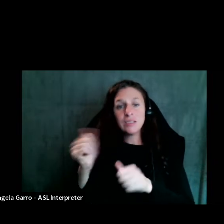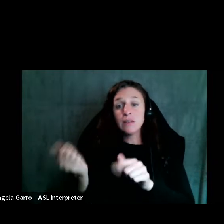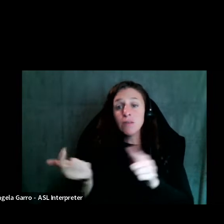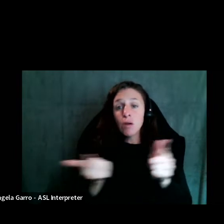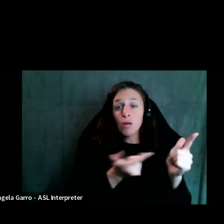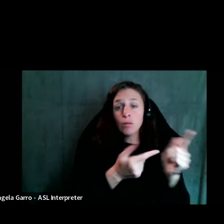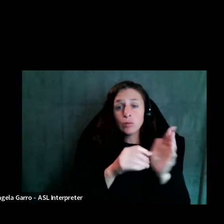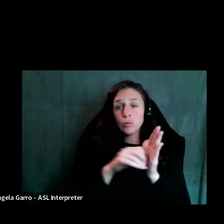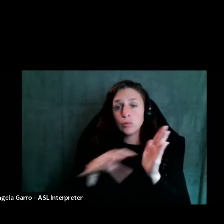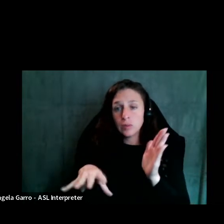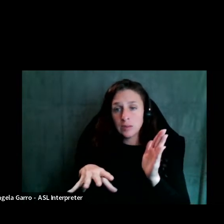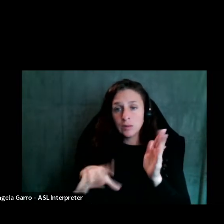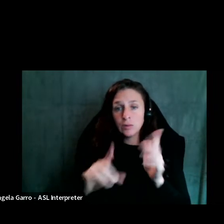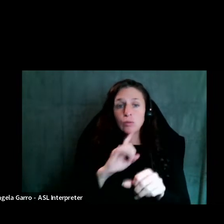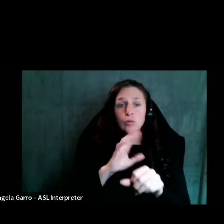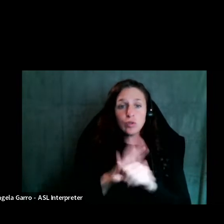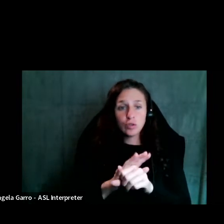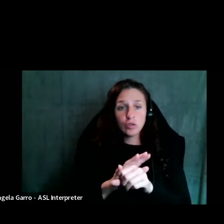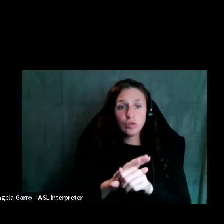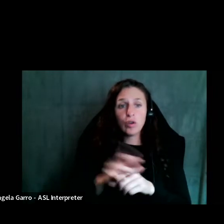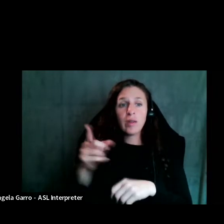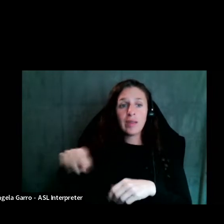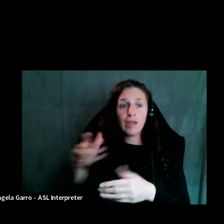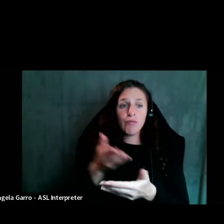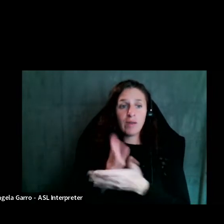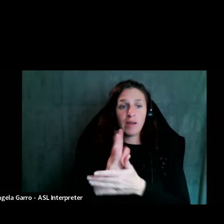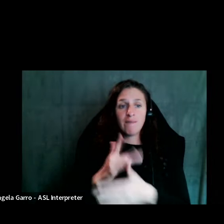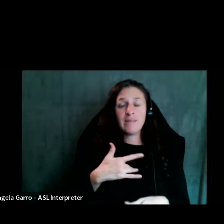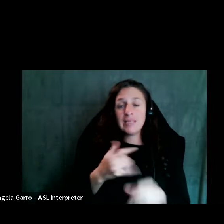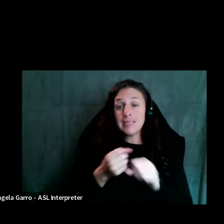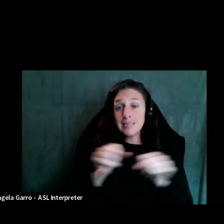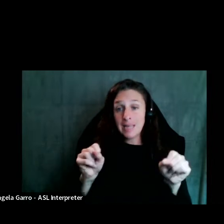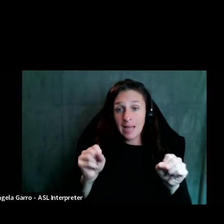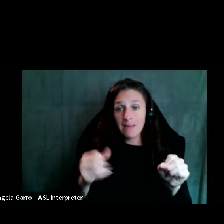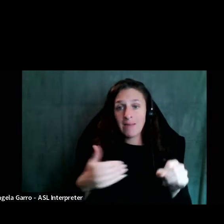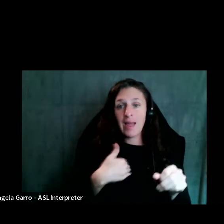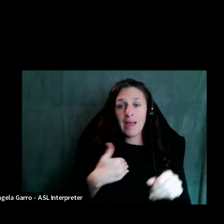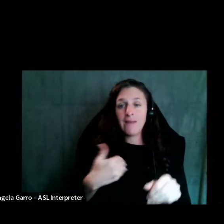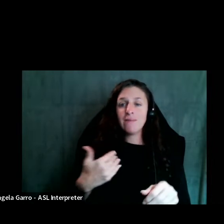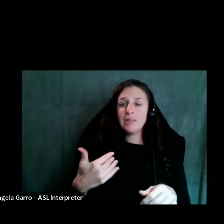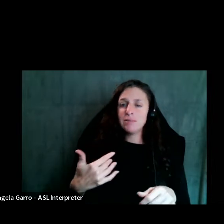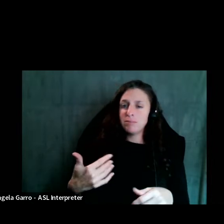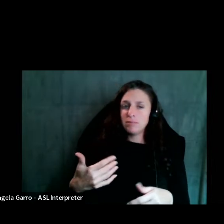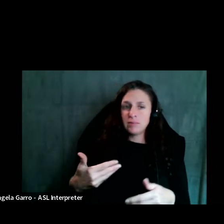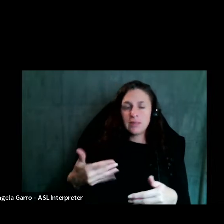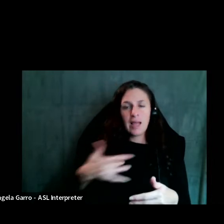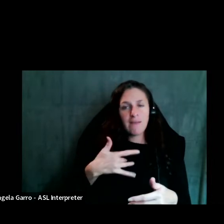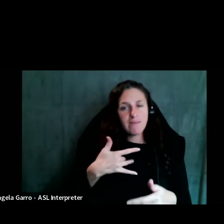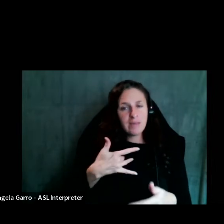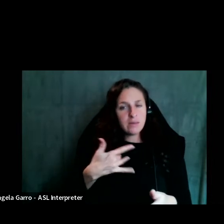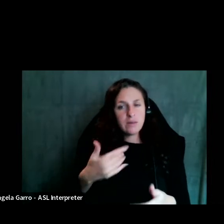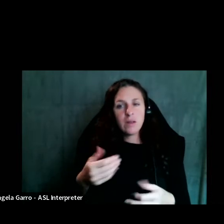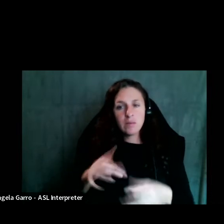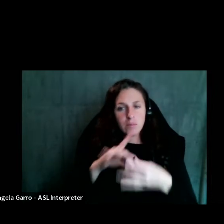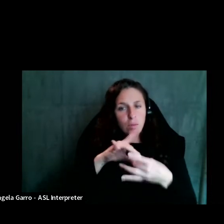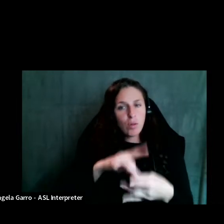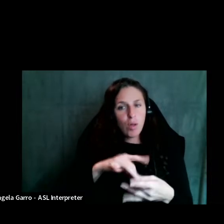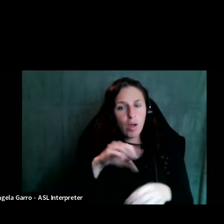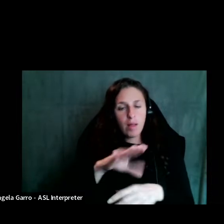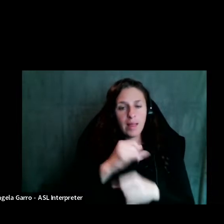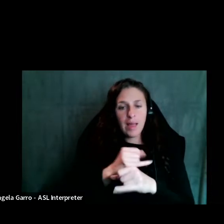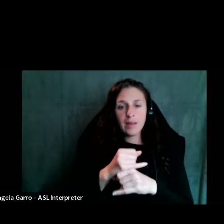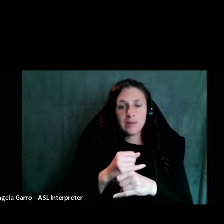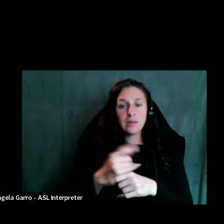students to ensure they rightfully feel safe and have a sense of belonging on your campuses. In light of the